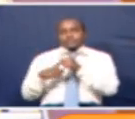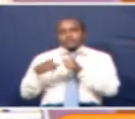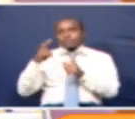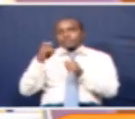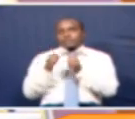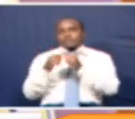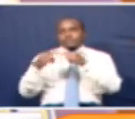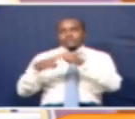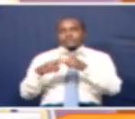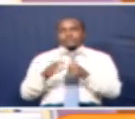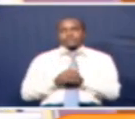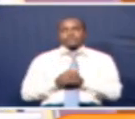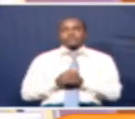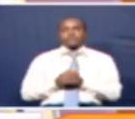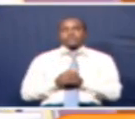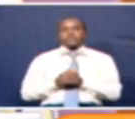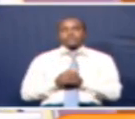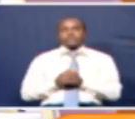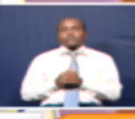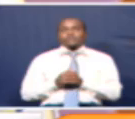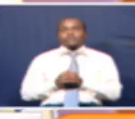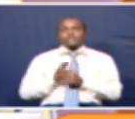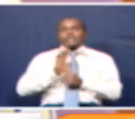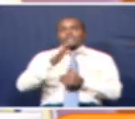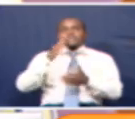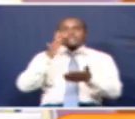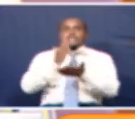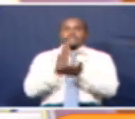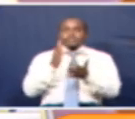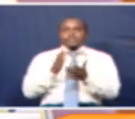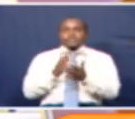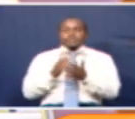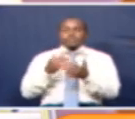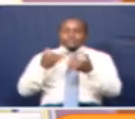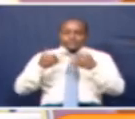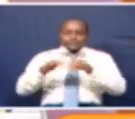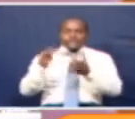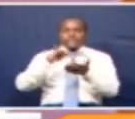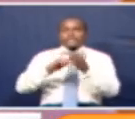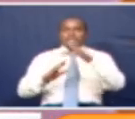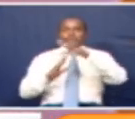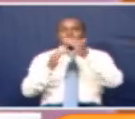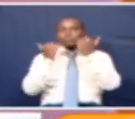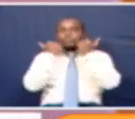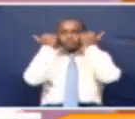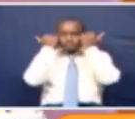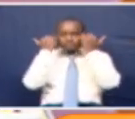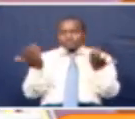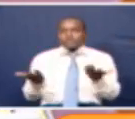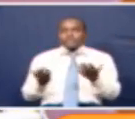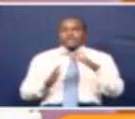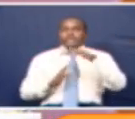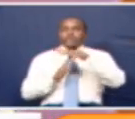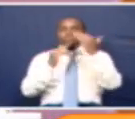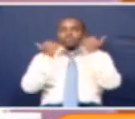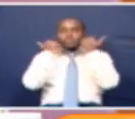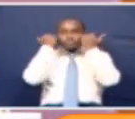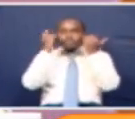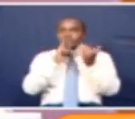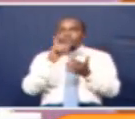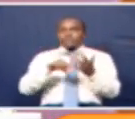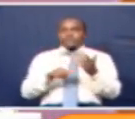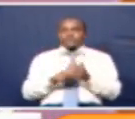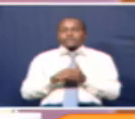26 October 2017. His legitimacy again was tested in the Supreme Court. And once the Supreme Court said that